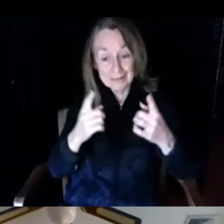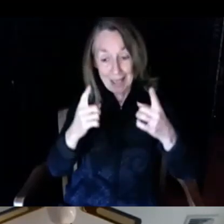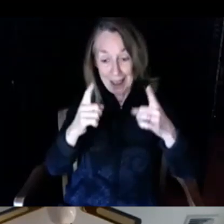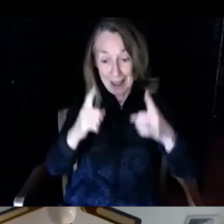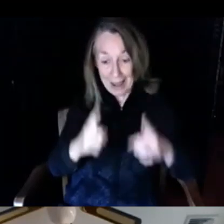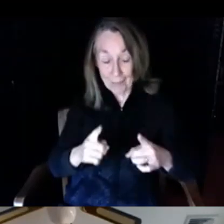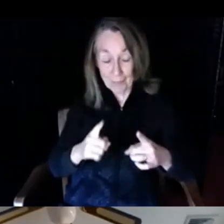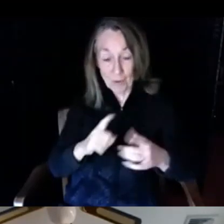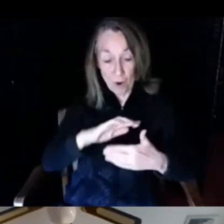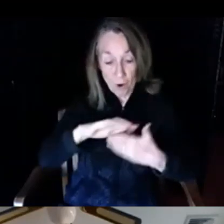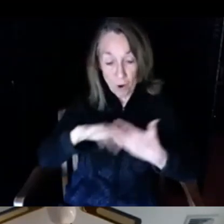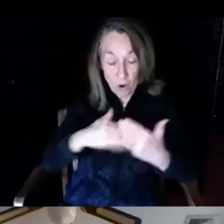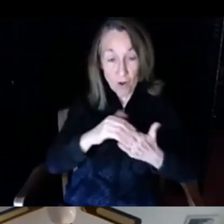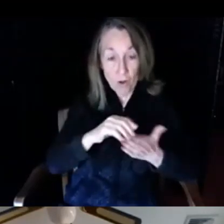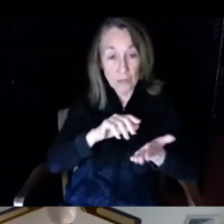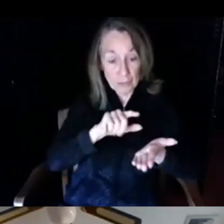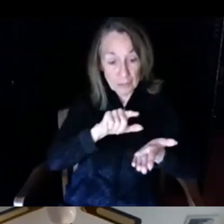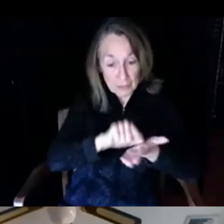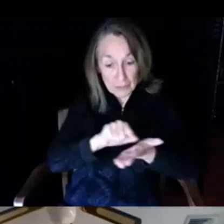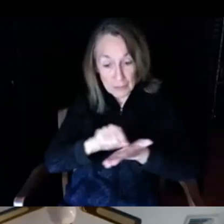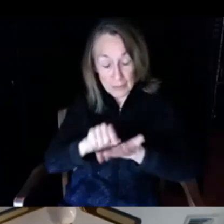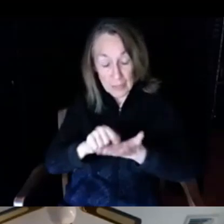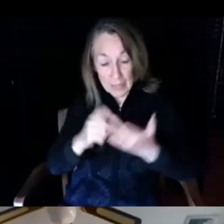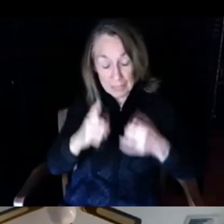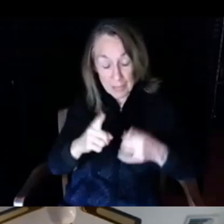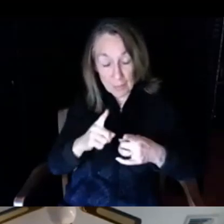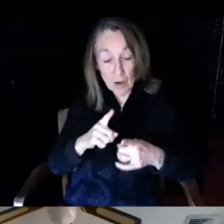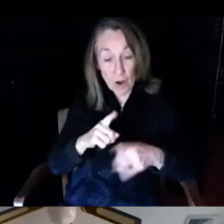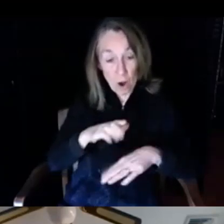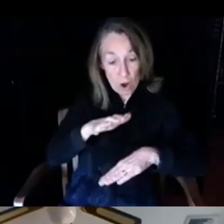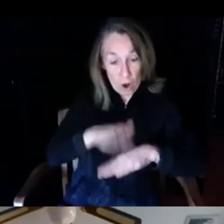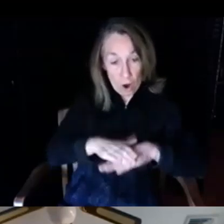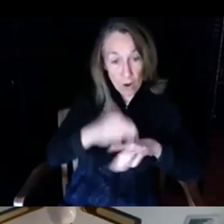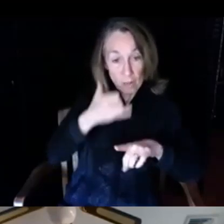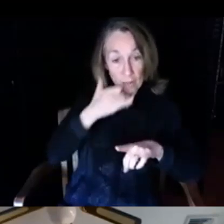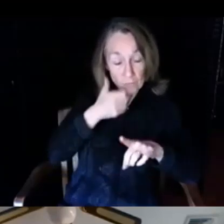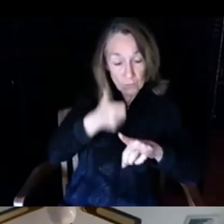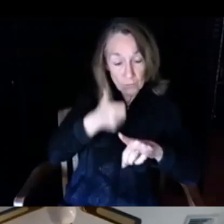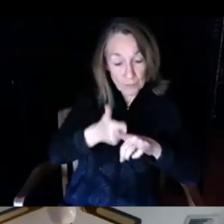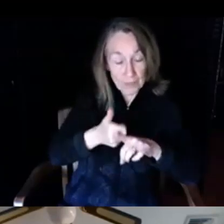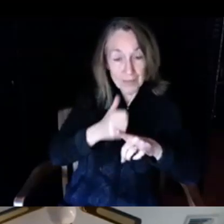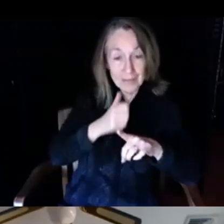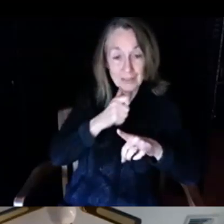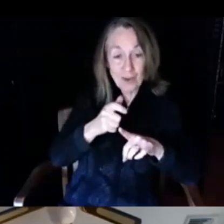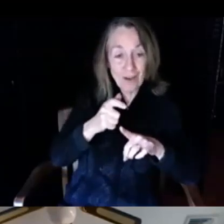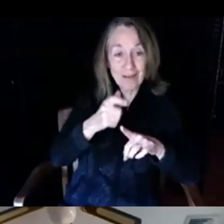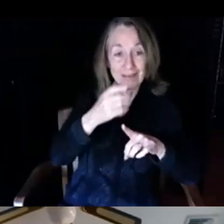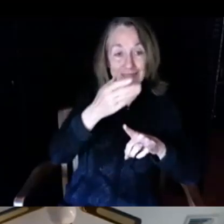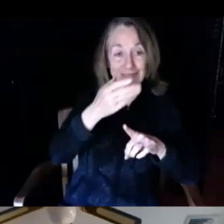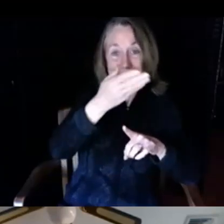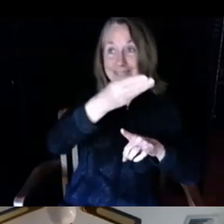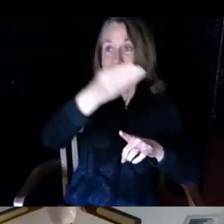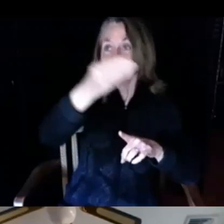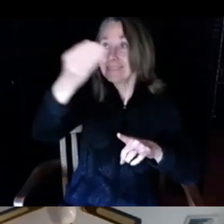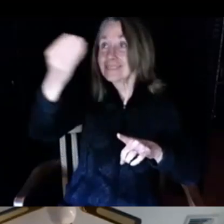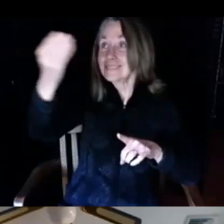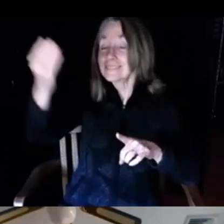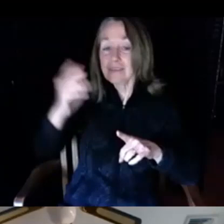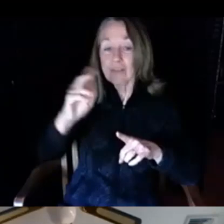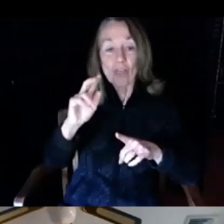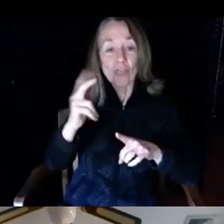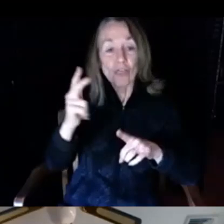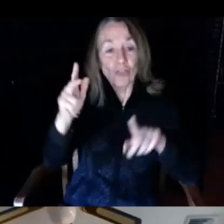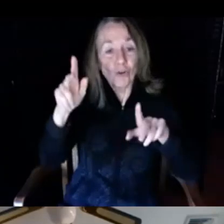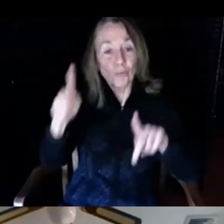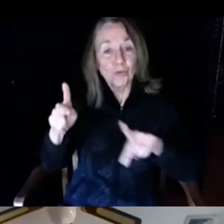the transcribing is happening on the phone itself. So it means it's not getting sent off to a third-party site